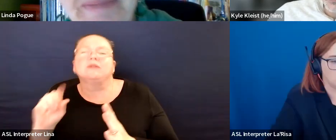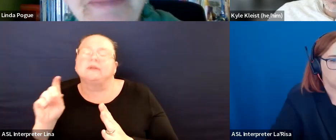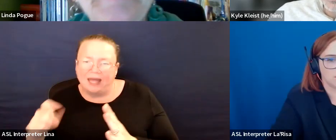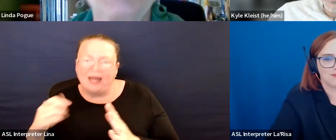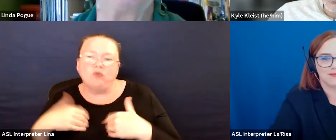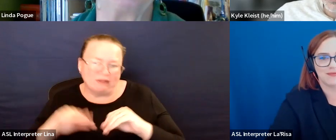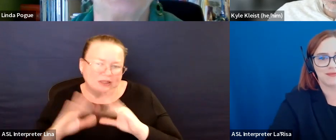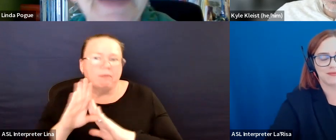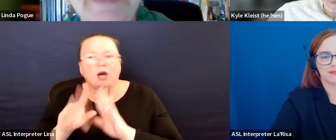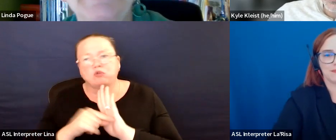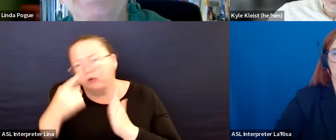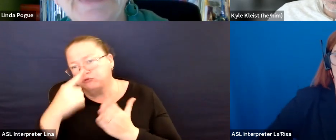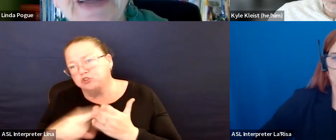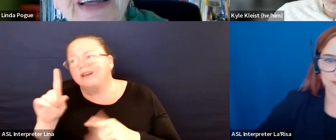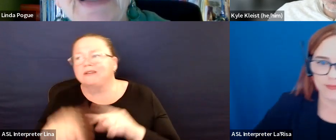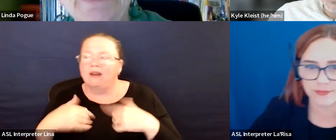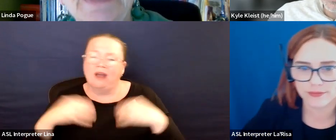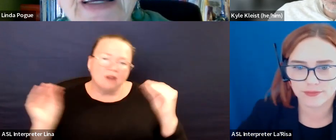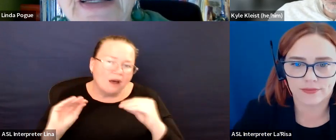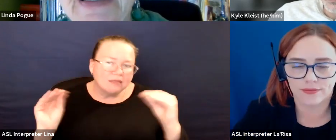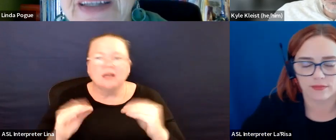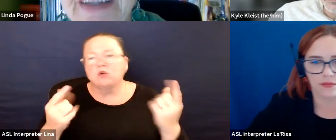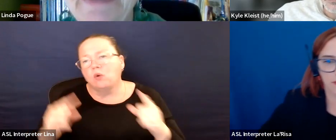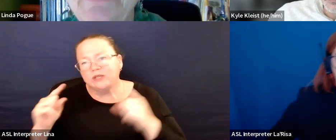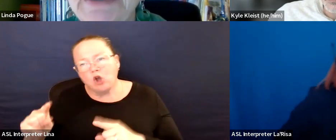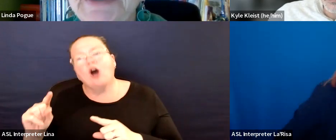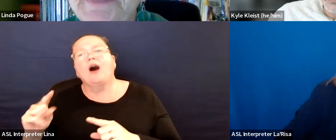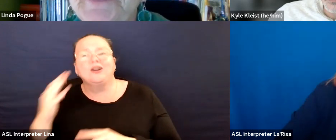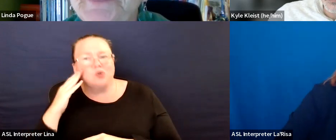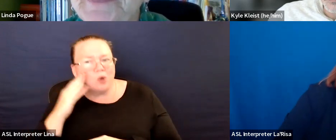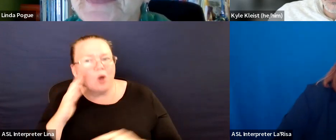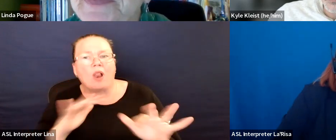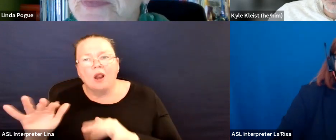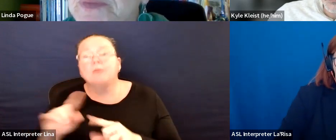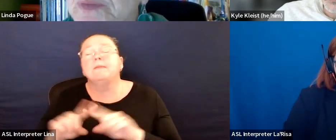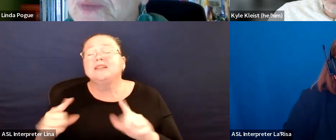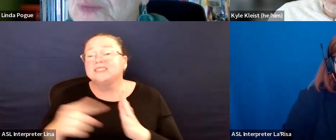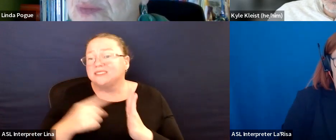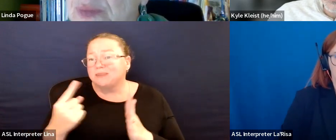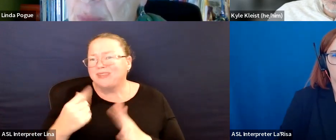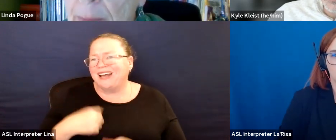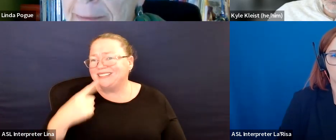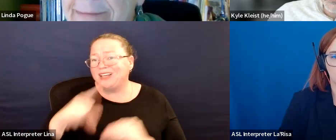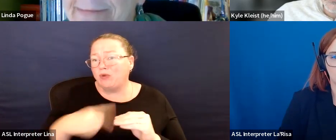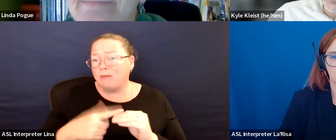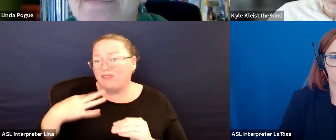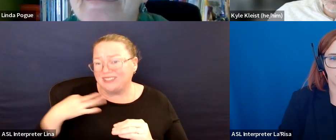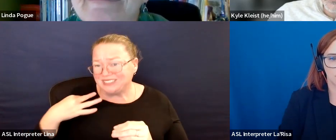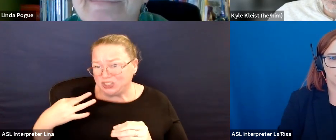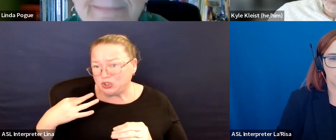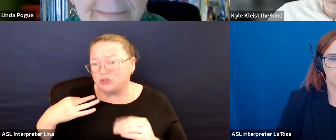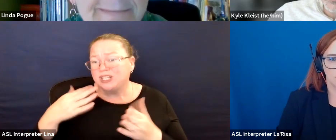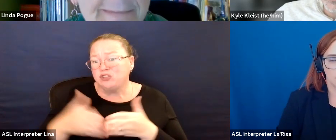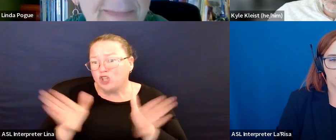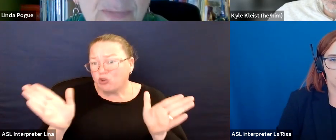a clear background check. They can't have anything going on, you know. Right. But something I was going to say about volunteers in